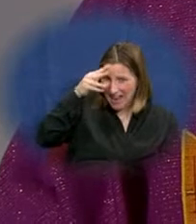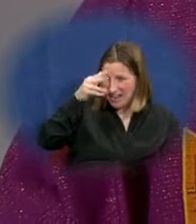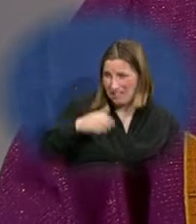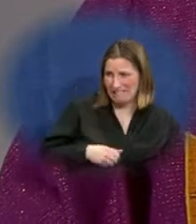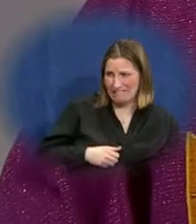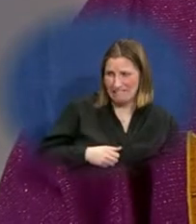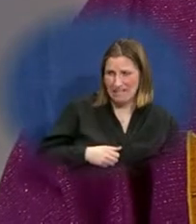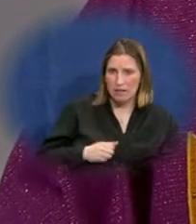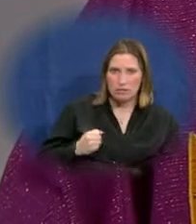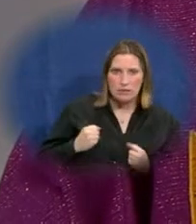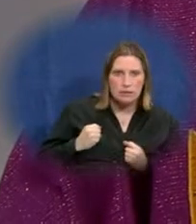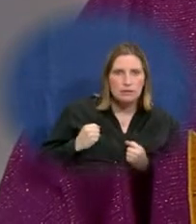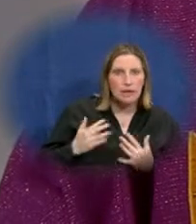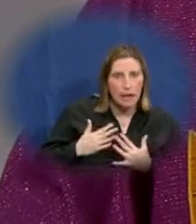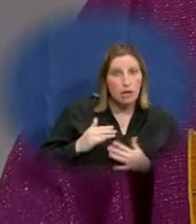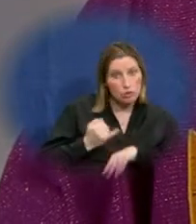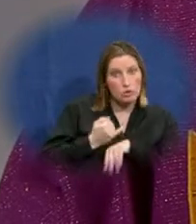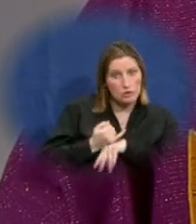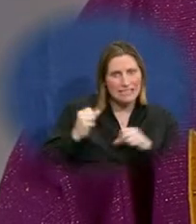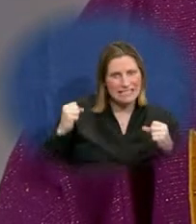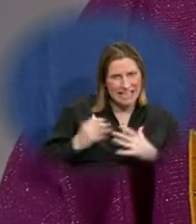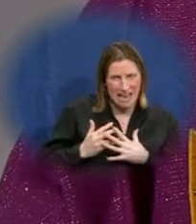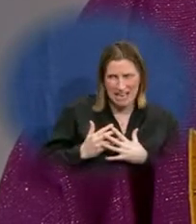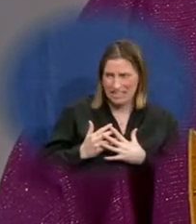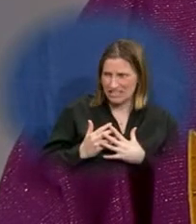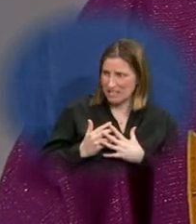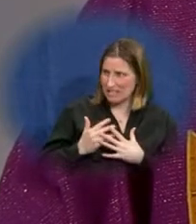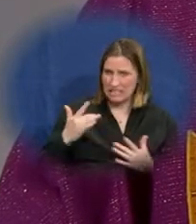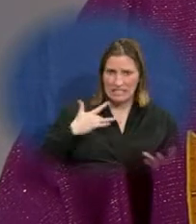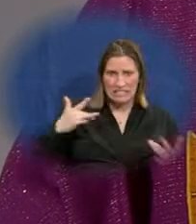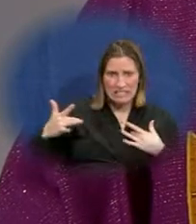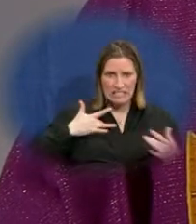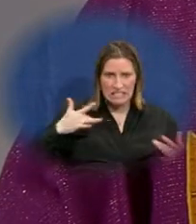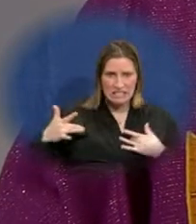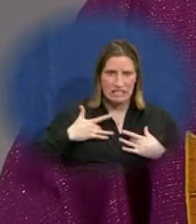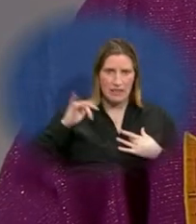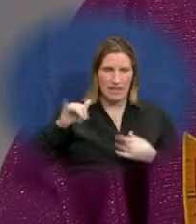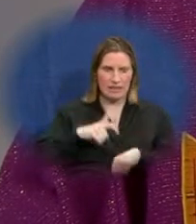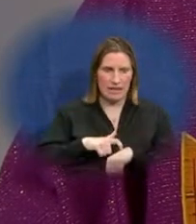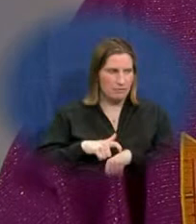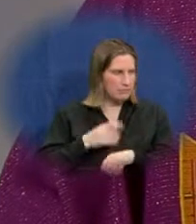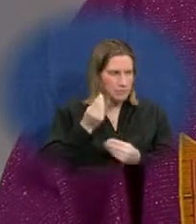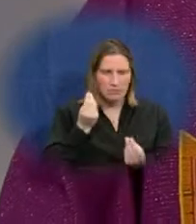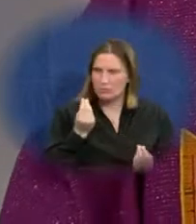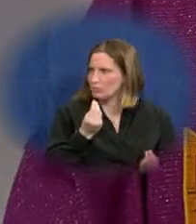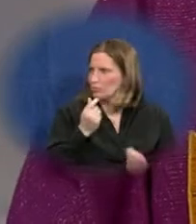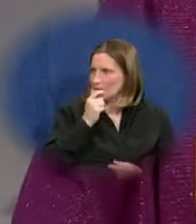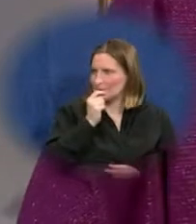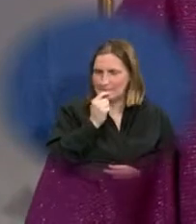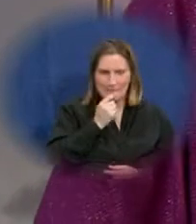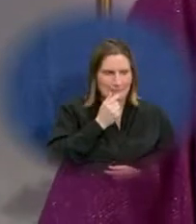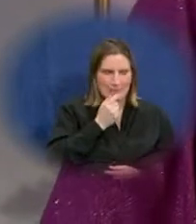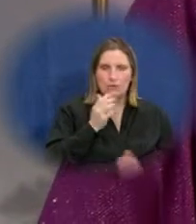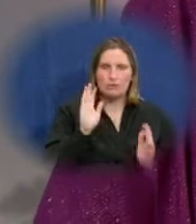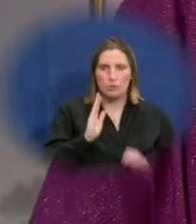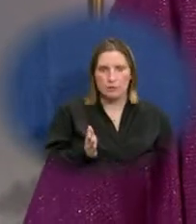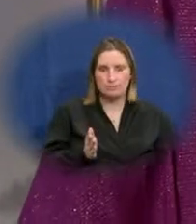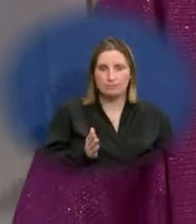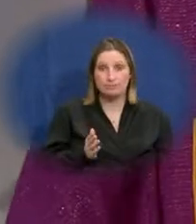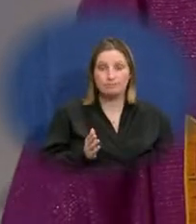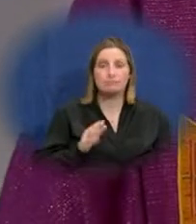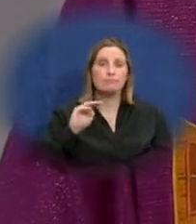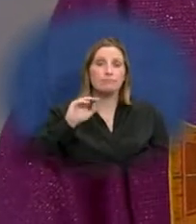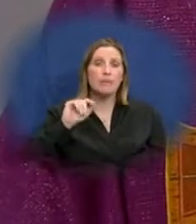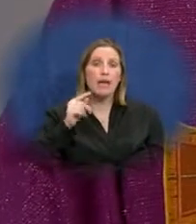of fear and angst that would have caused Joseph at that time, wondering what to do. And so the